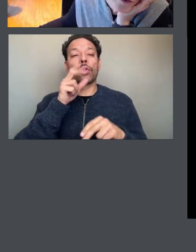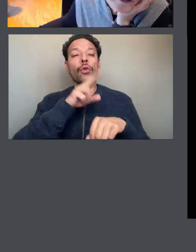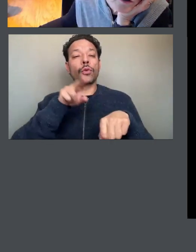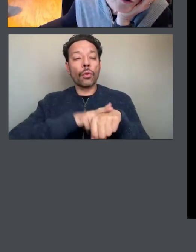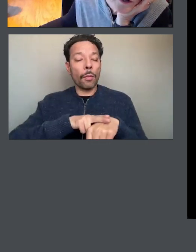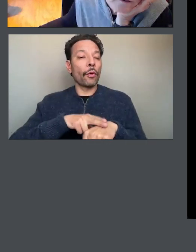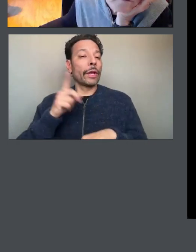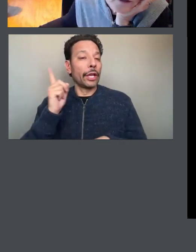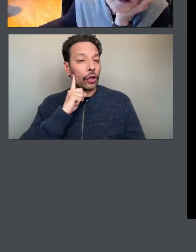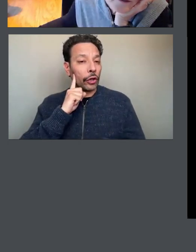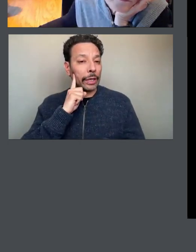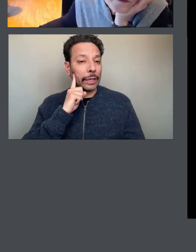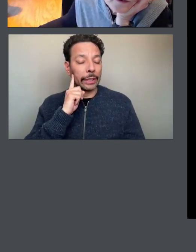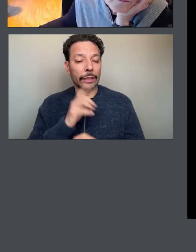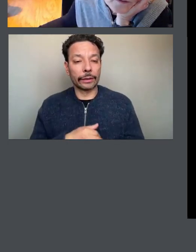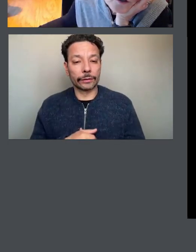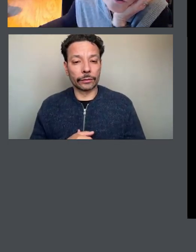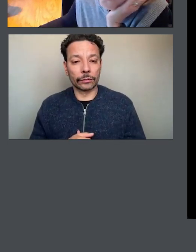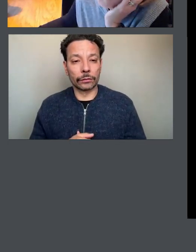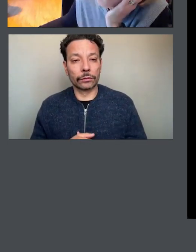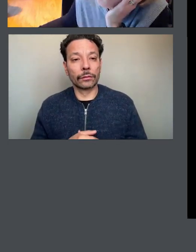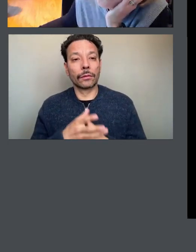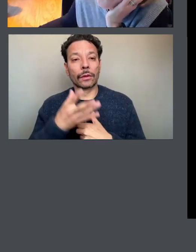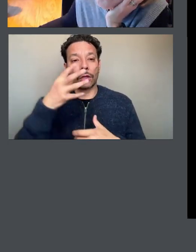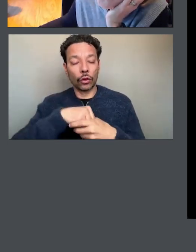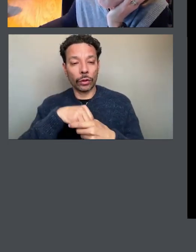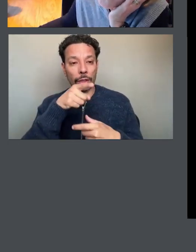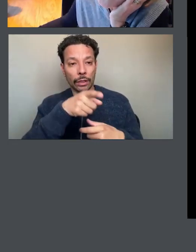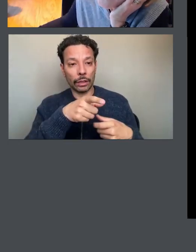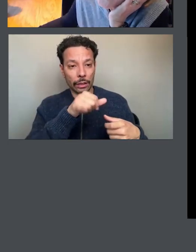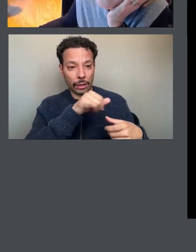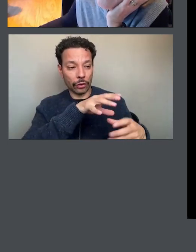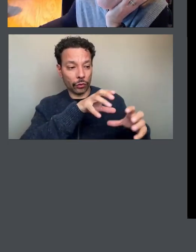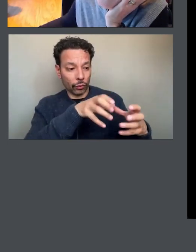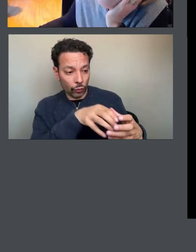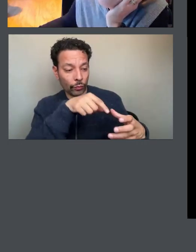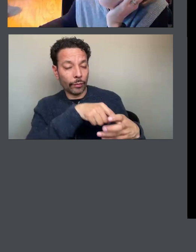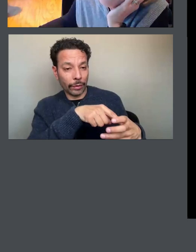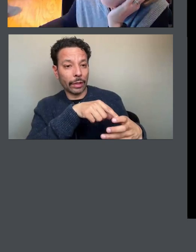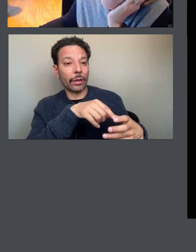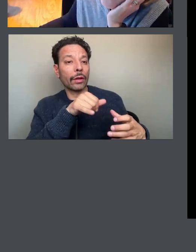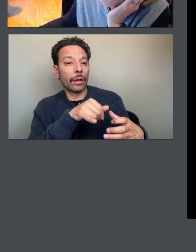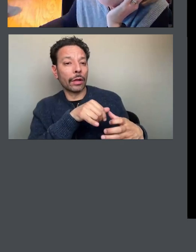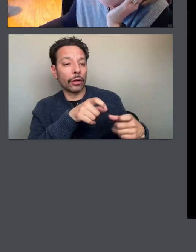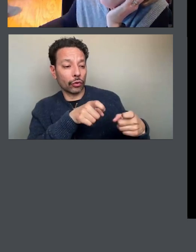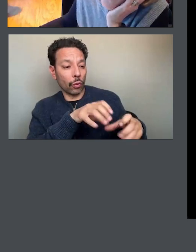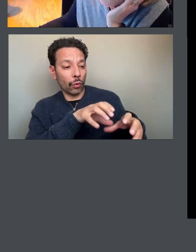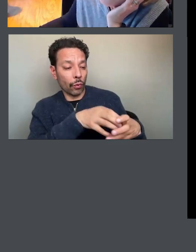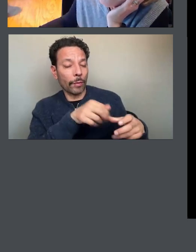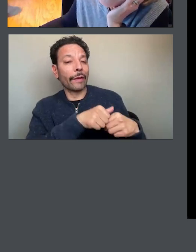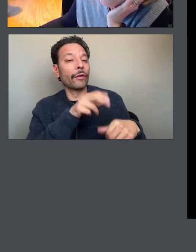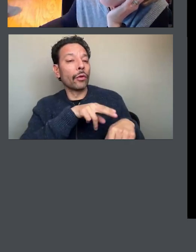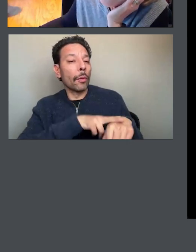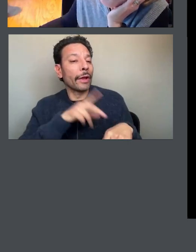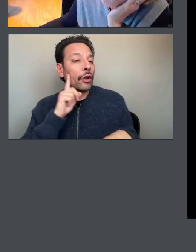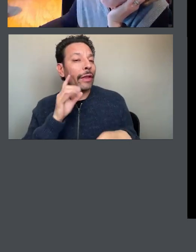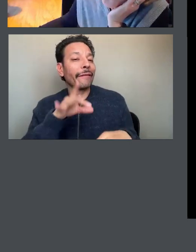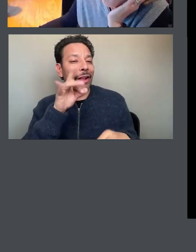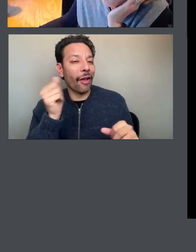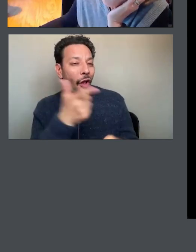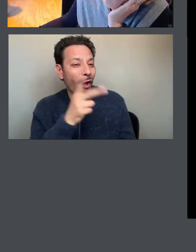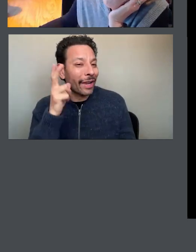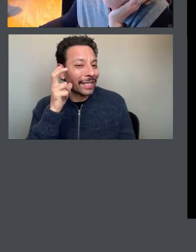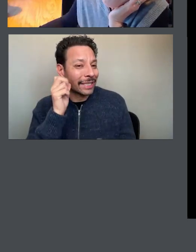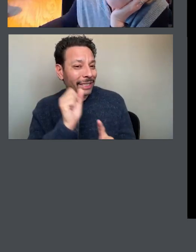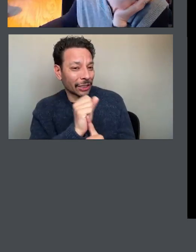so we included the control group of those with normal hearing, they found that all the listening conditions